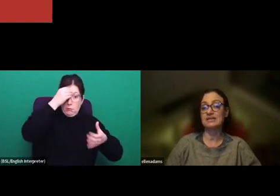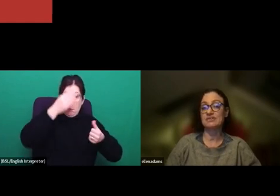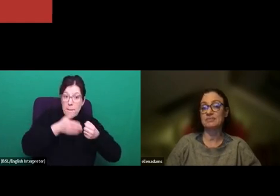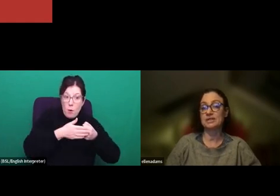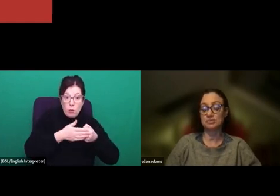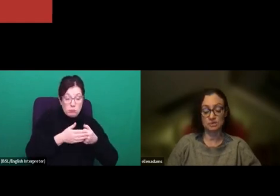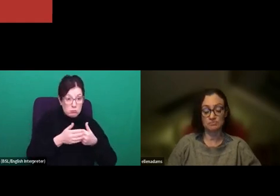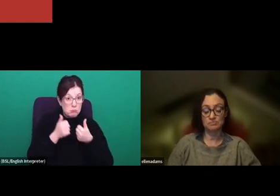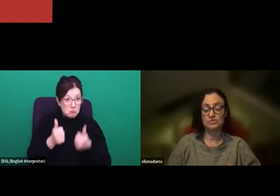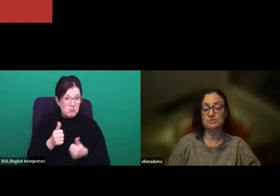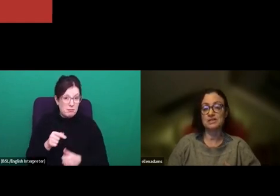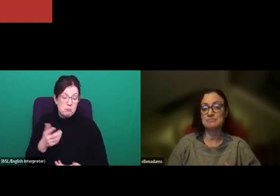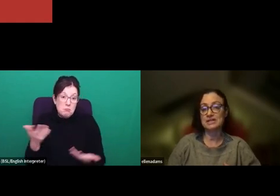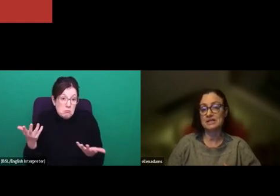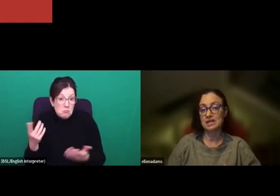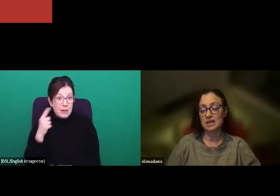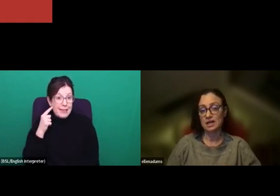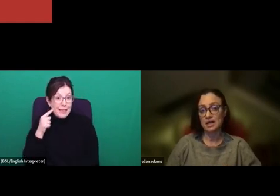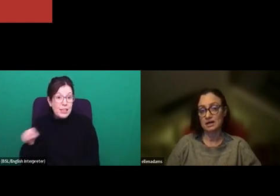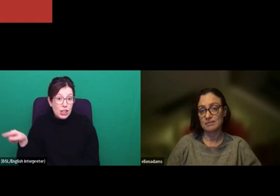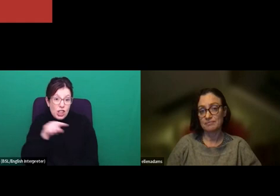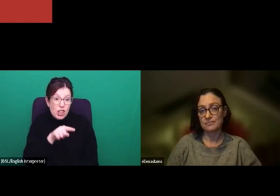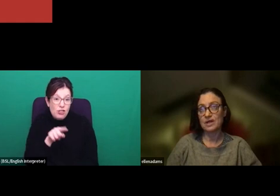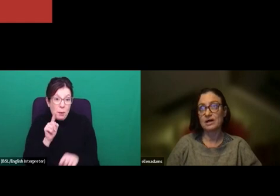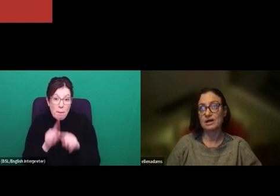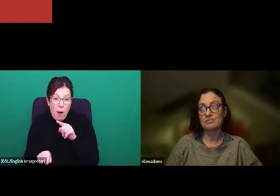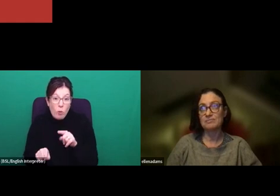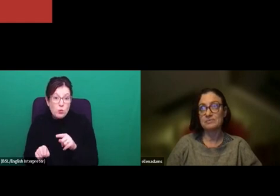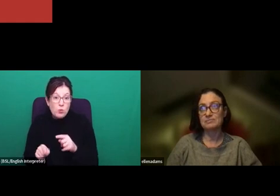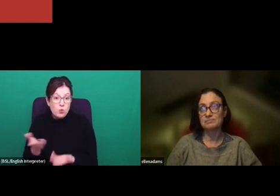to be hearing people. It could possibly be